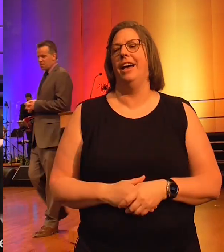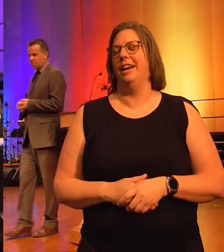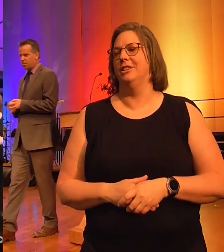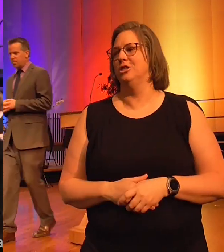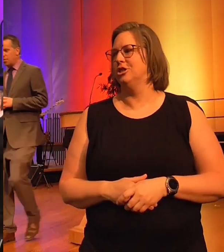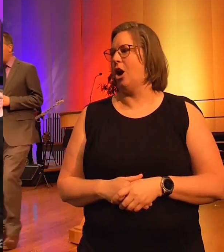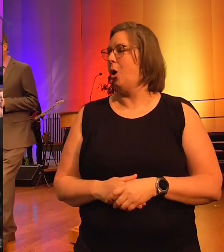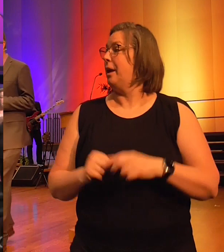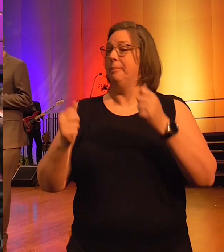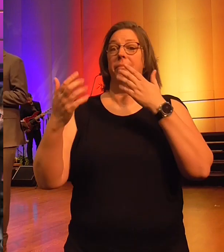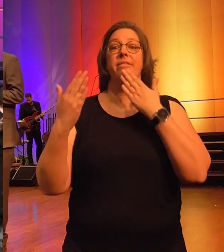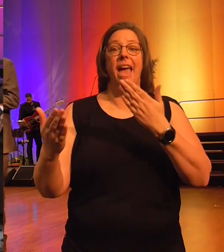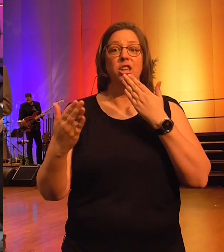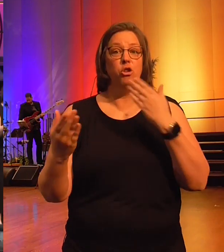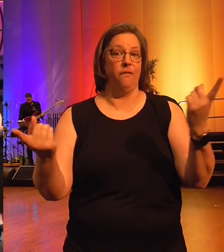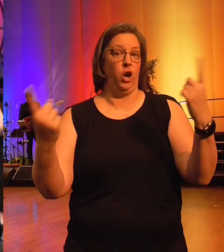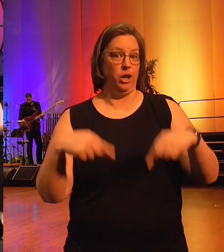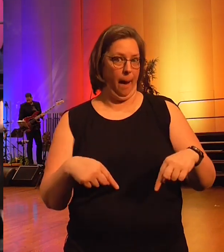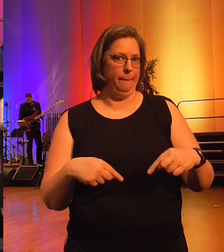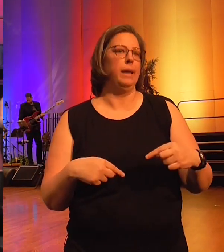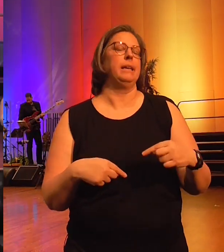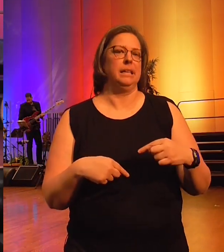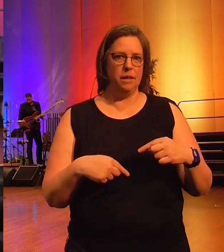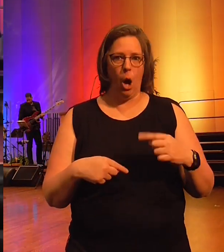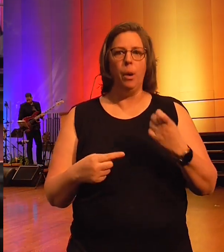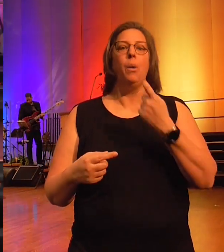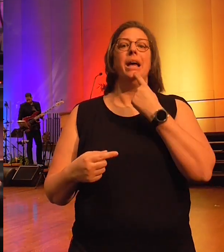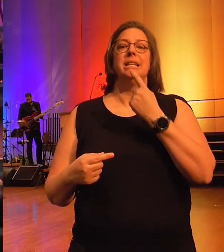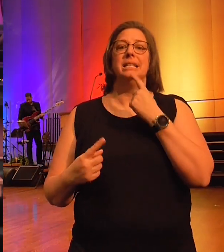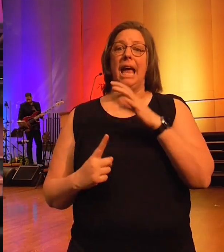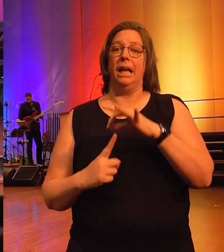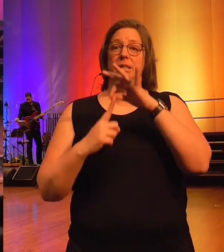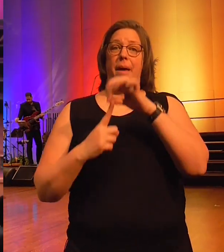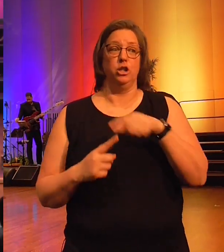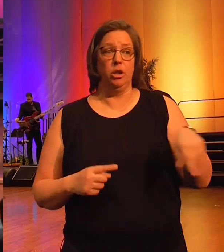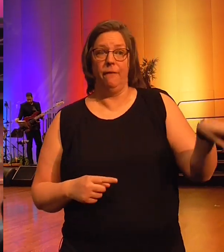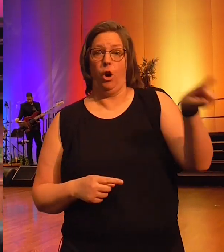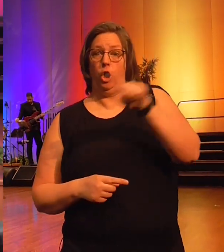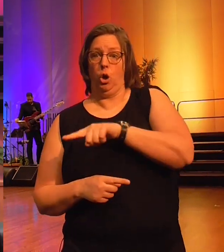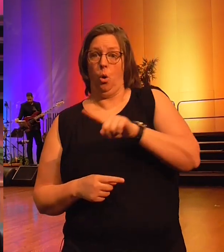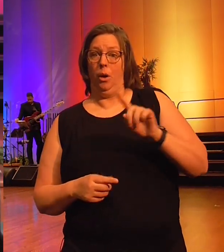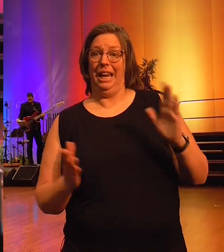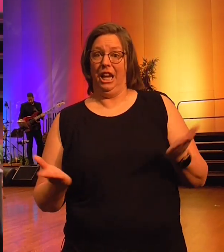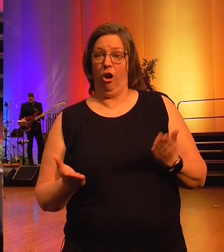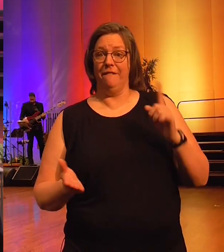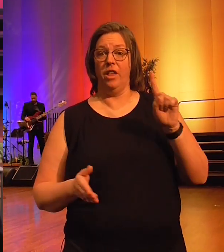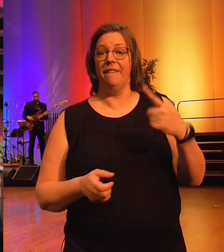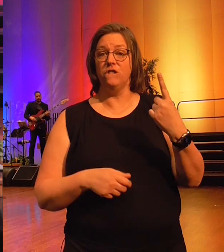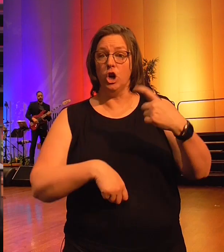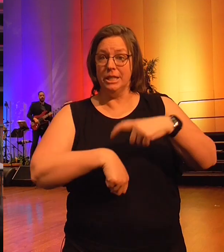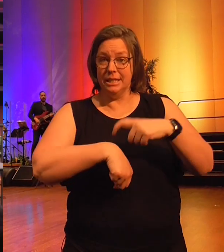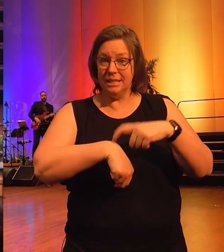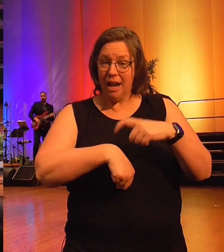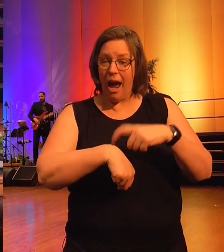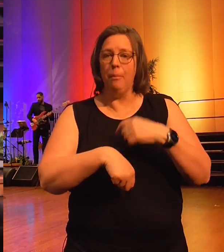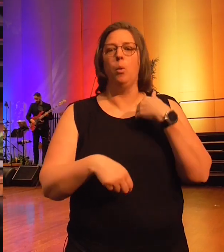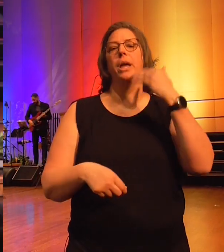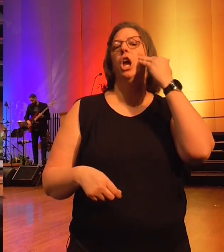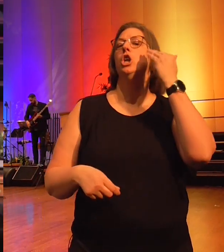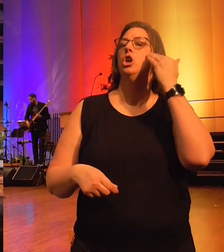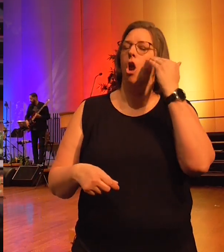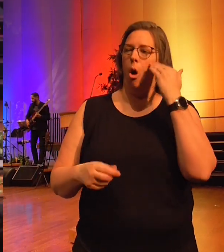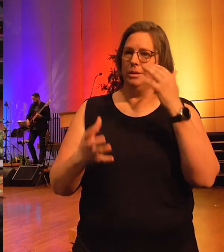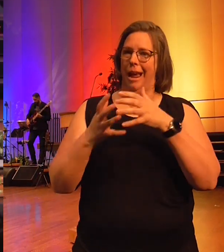Thank you again for being with us. And we want to say, especially to those of you who are here for the very first time, we know that it takes a lot